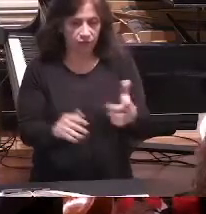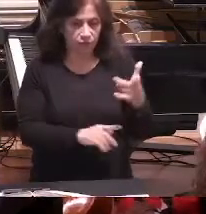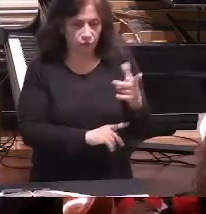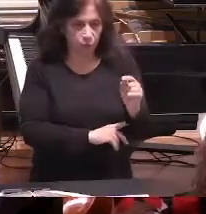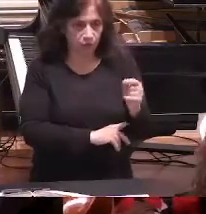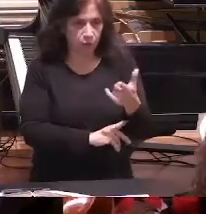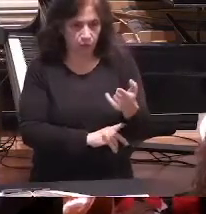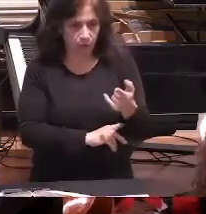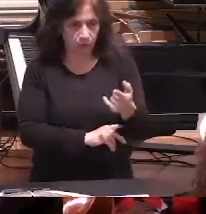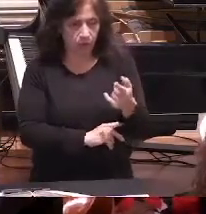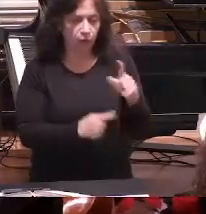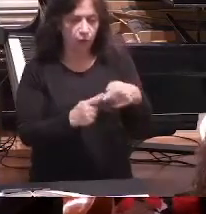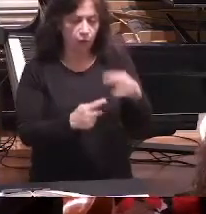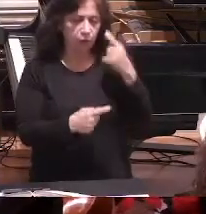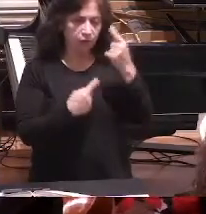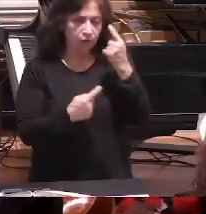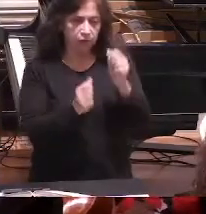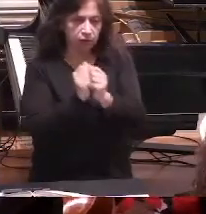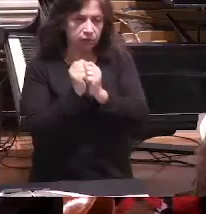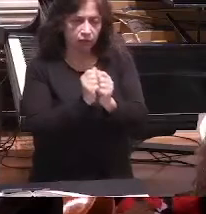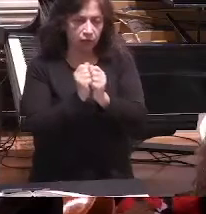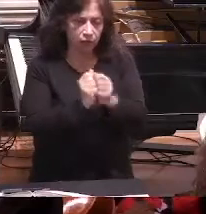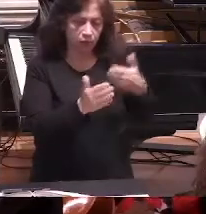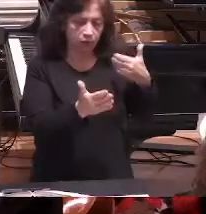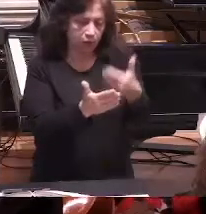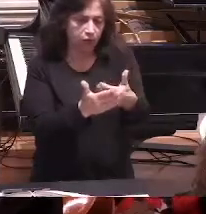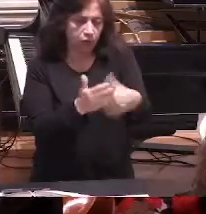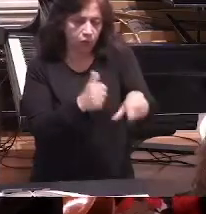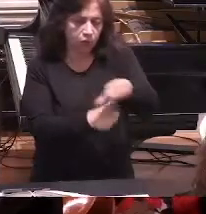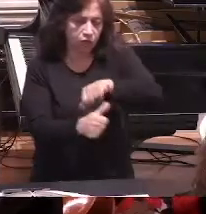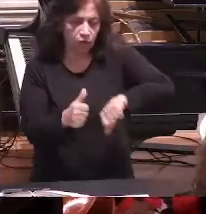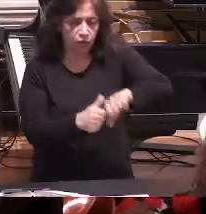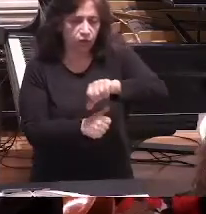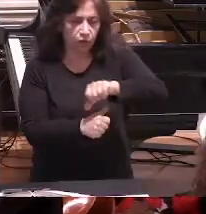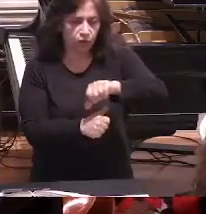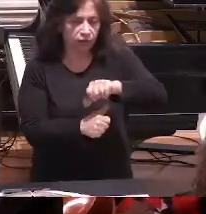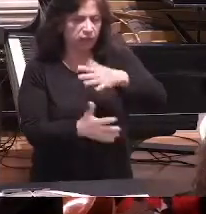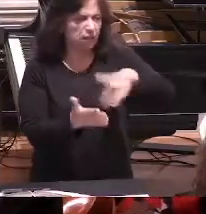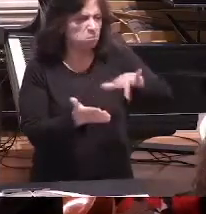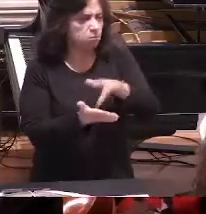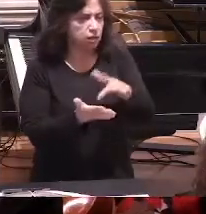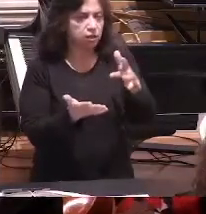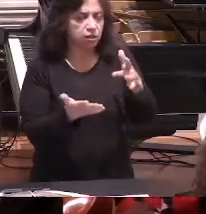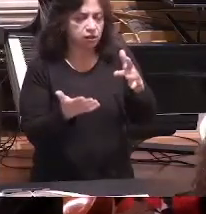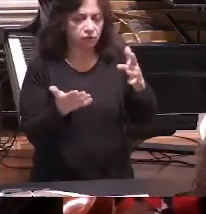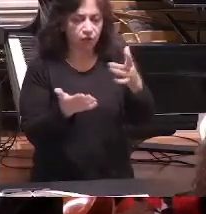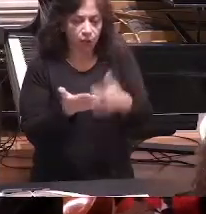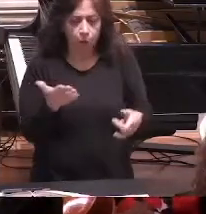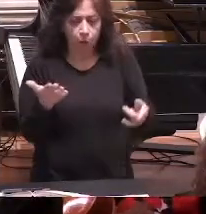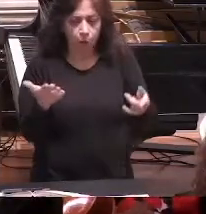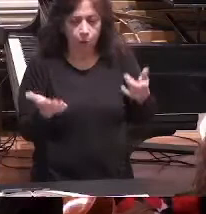when we contemplate together drawing near to one another in the midst of what